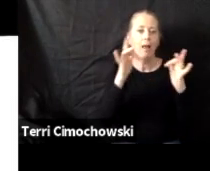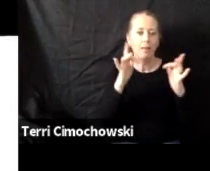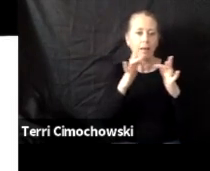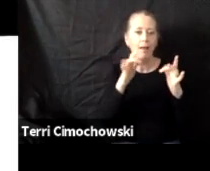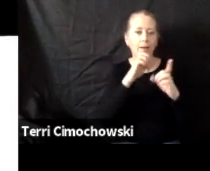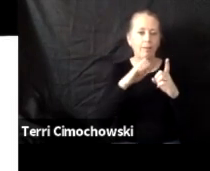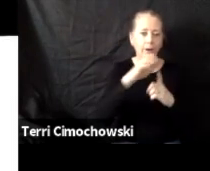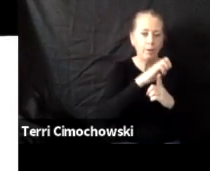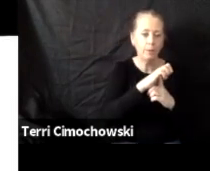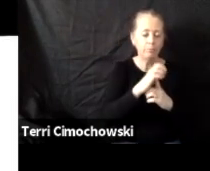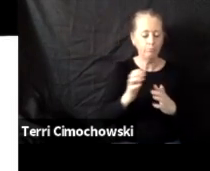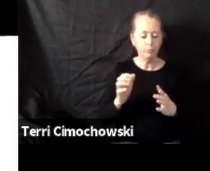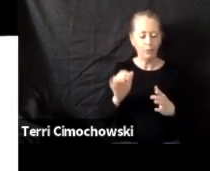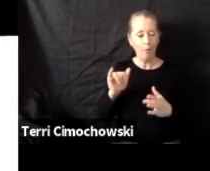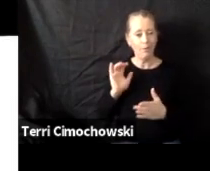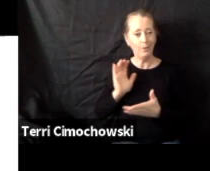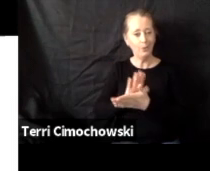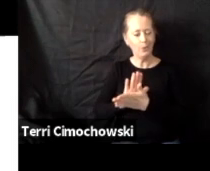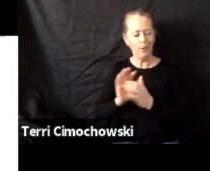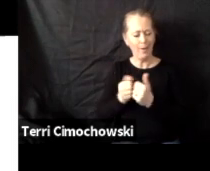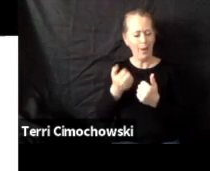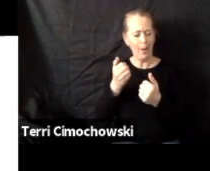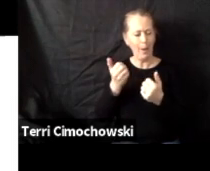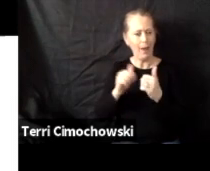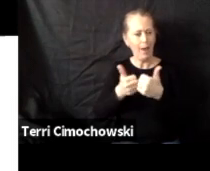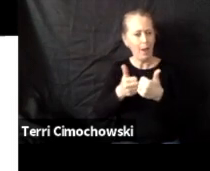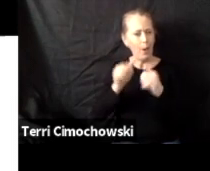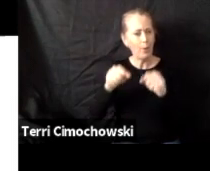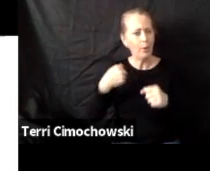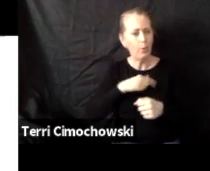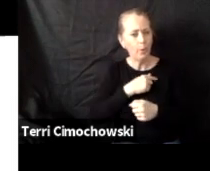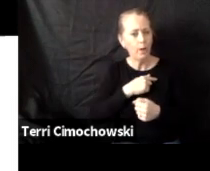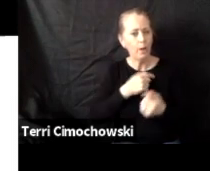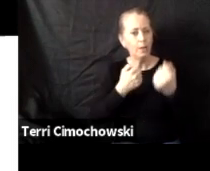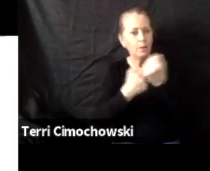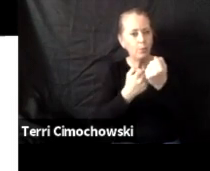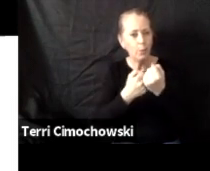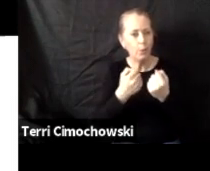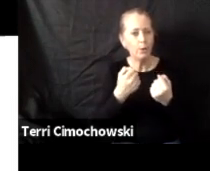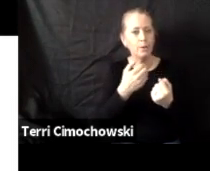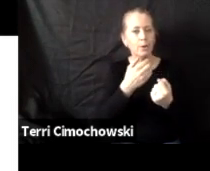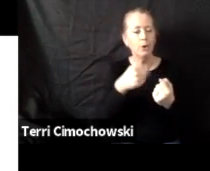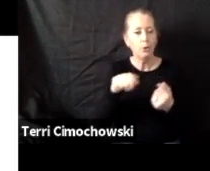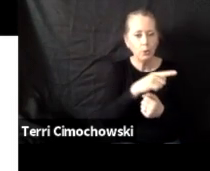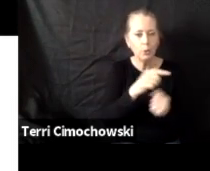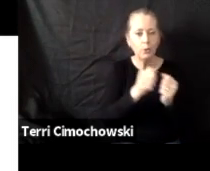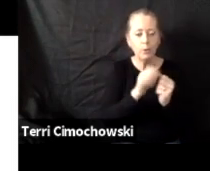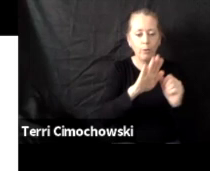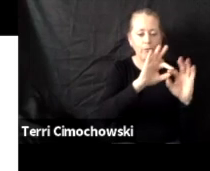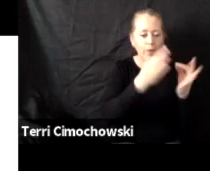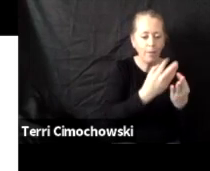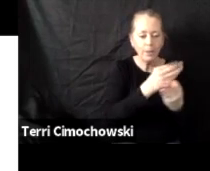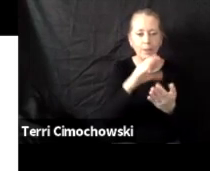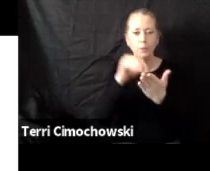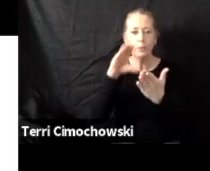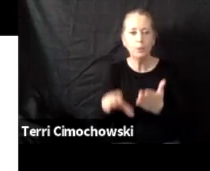can we as the school, as students and as families together really work to help students be successful in an